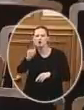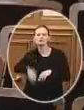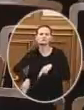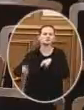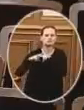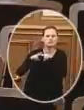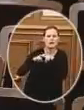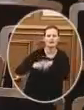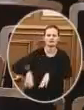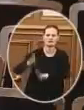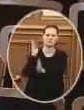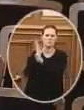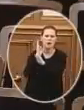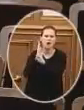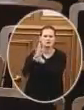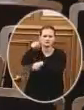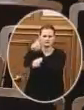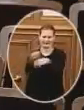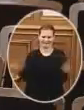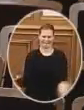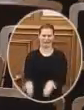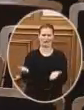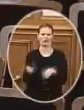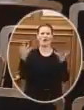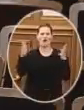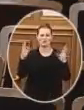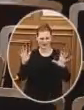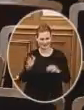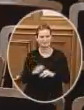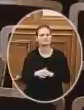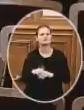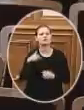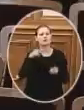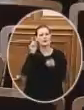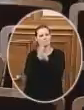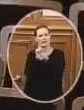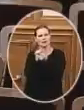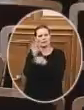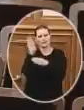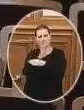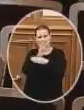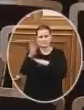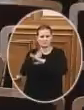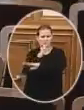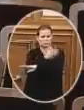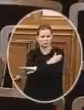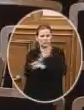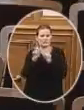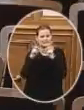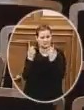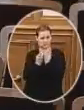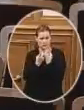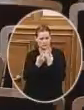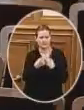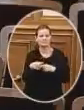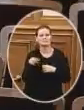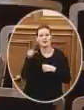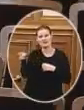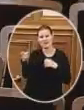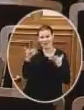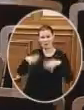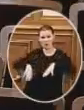kind of Jumbotron. We met with Union Square BID earlier this week, the Business Improvement District. They're interested in hosting a